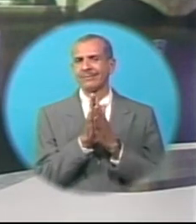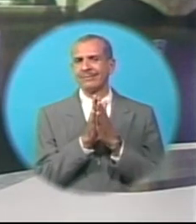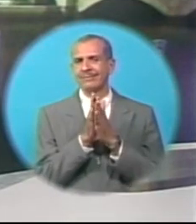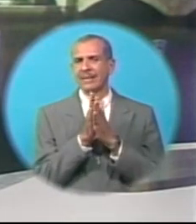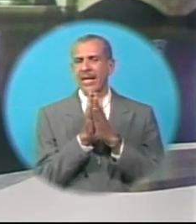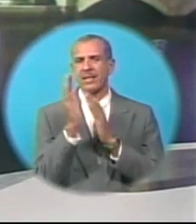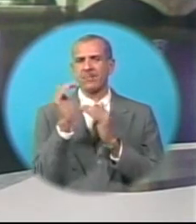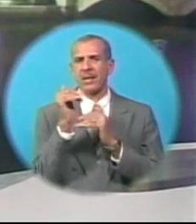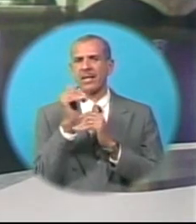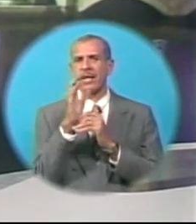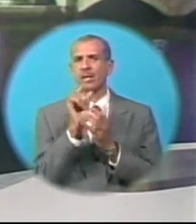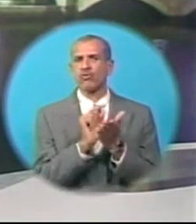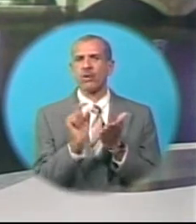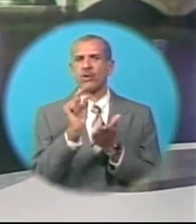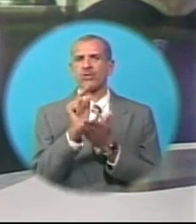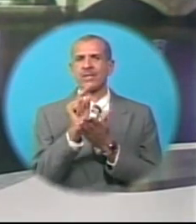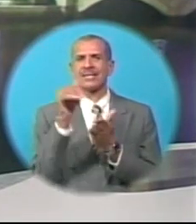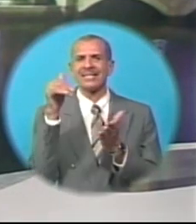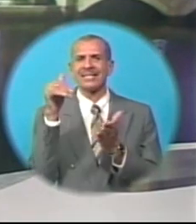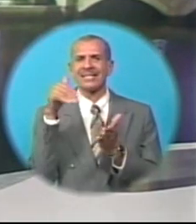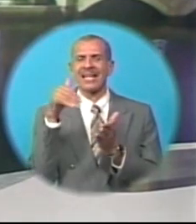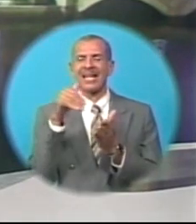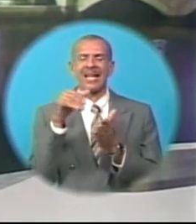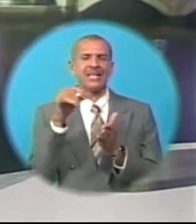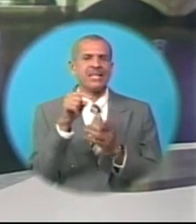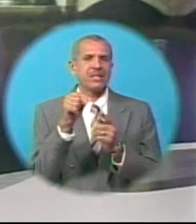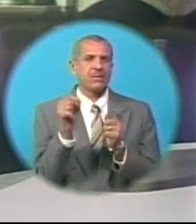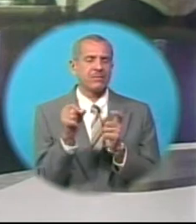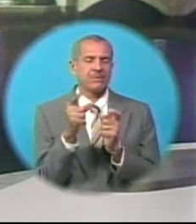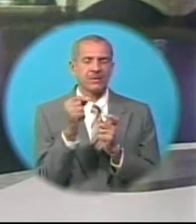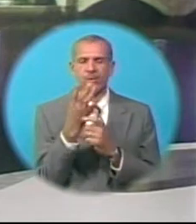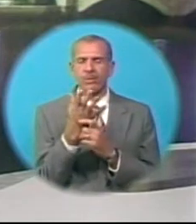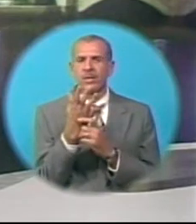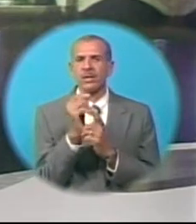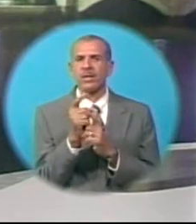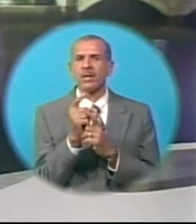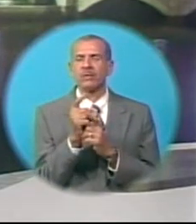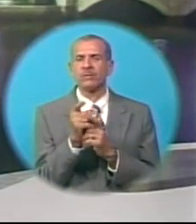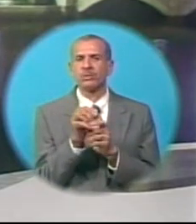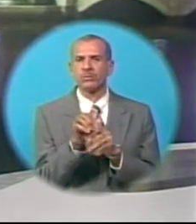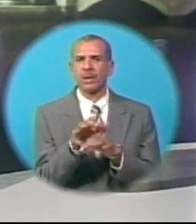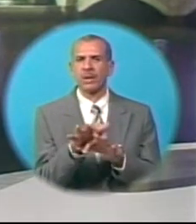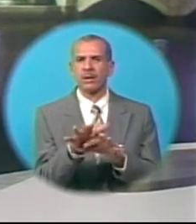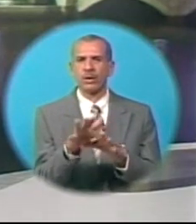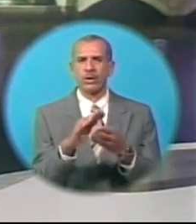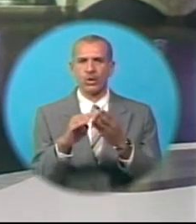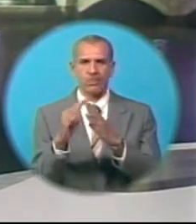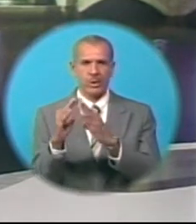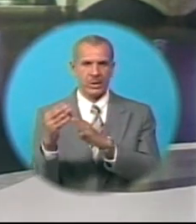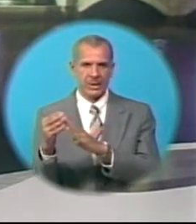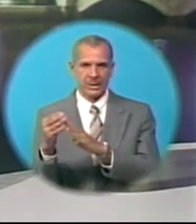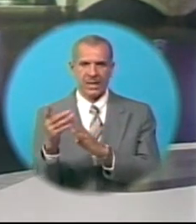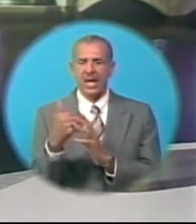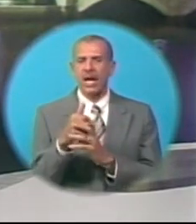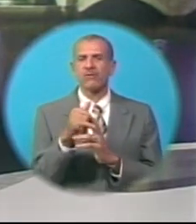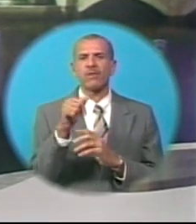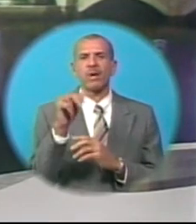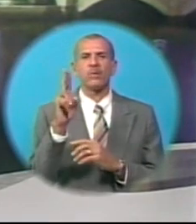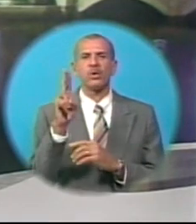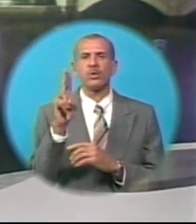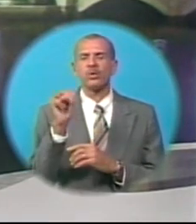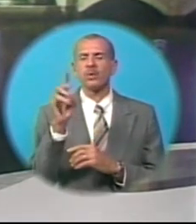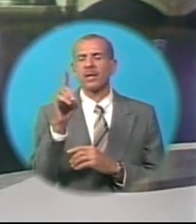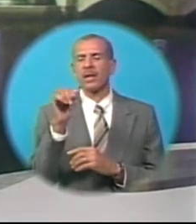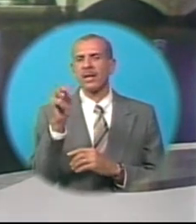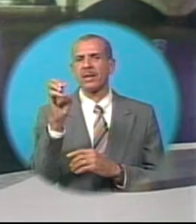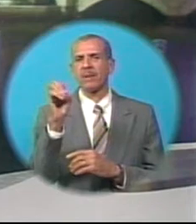graduate studies research to bolster its position within the global academic community. This from UWI's Pro-Vice Chancellor, Professor Eugene Barato, who with